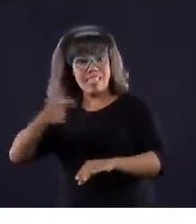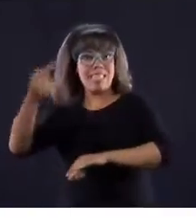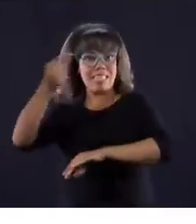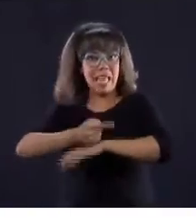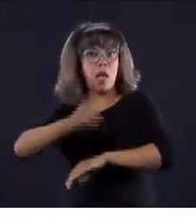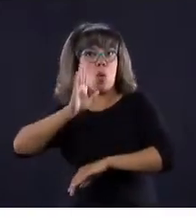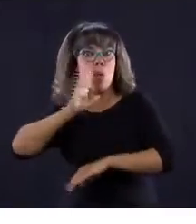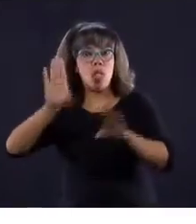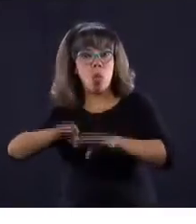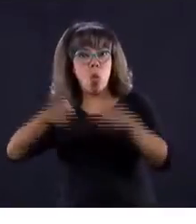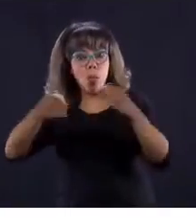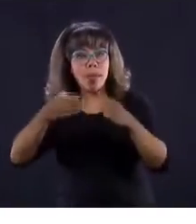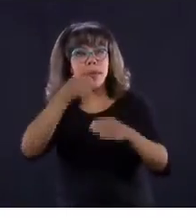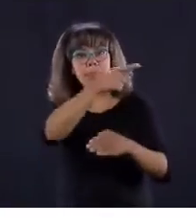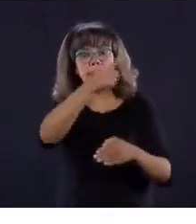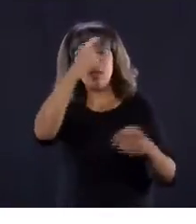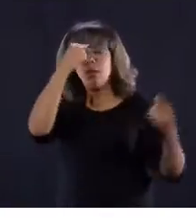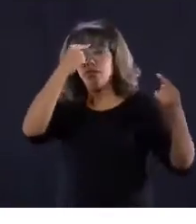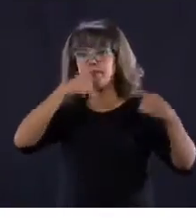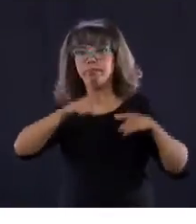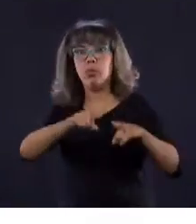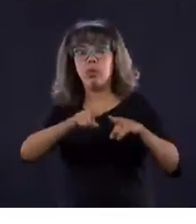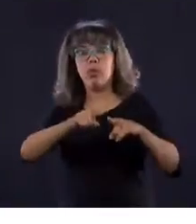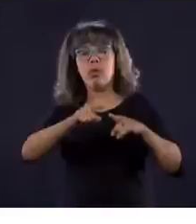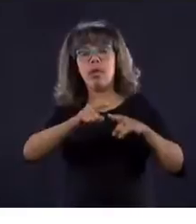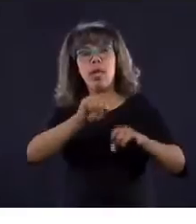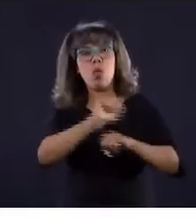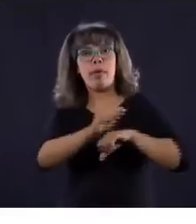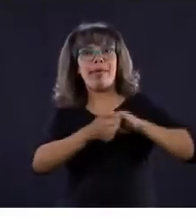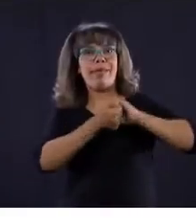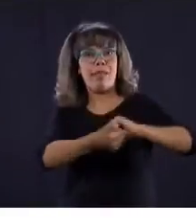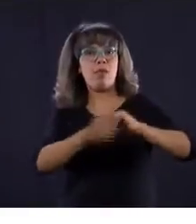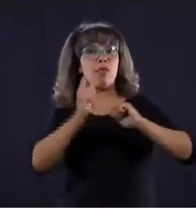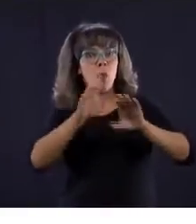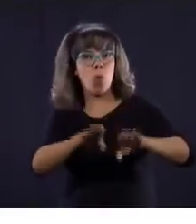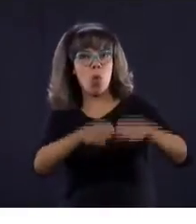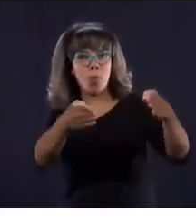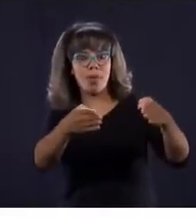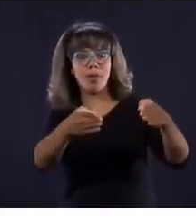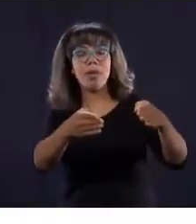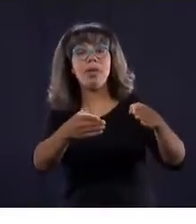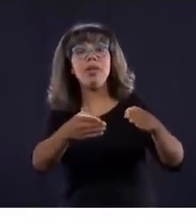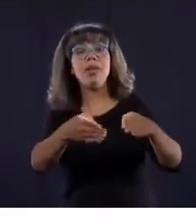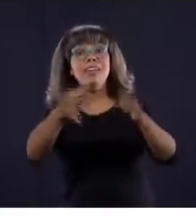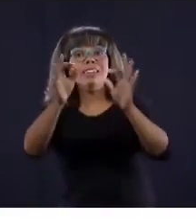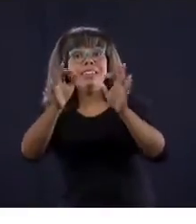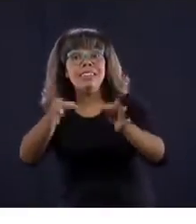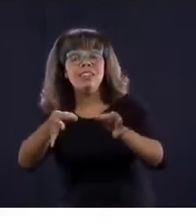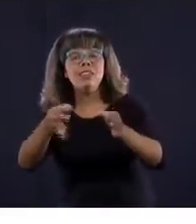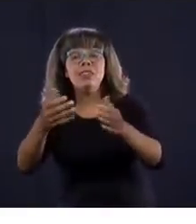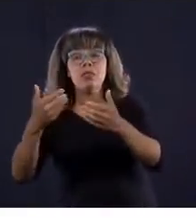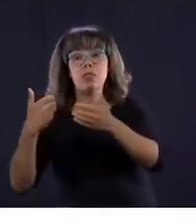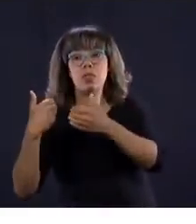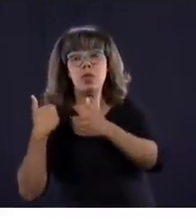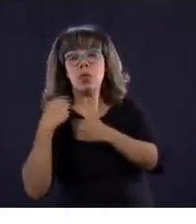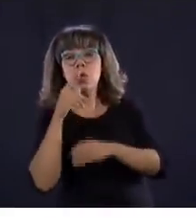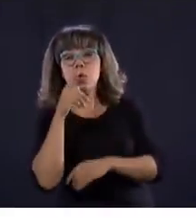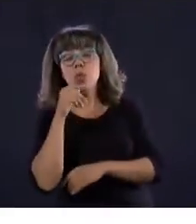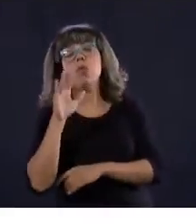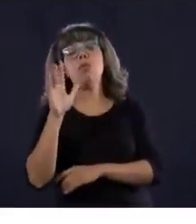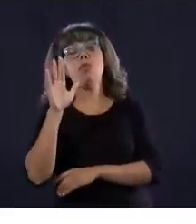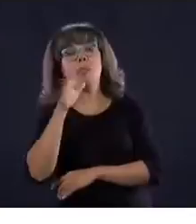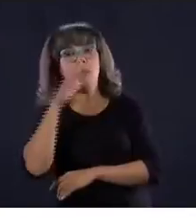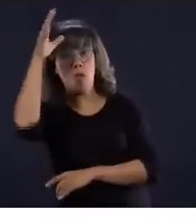we're talking about May the 19th. Okay, so we still have two weeks in front of us. And we say we